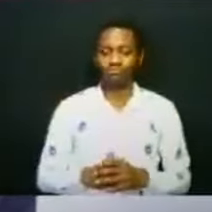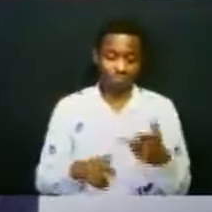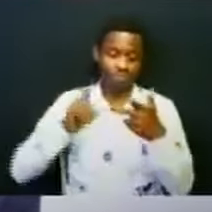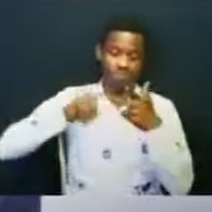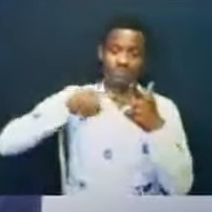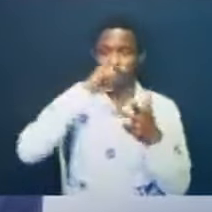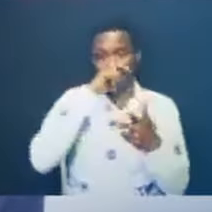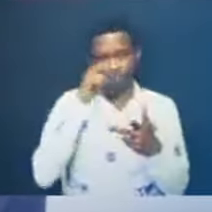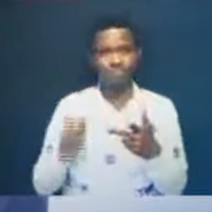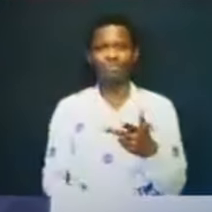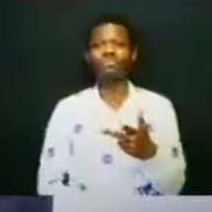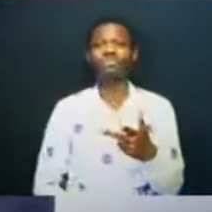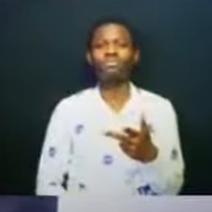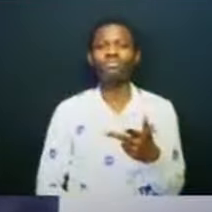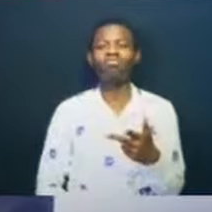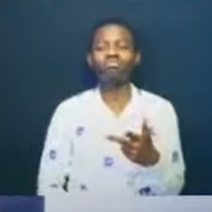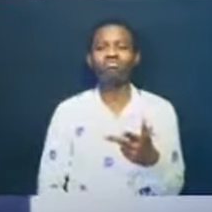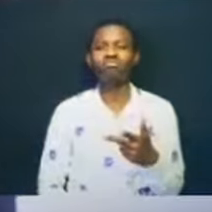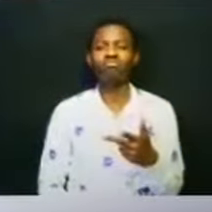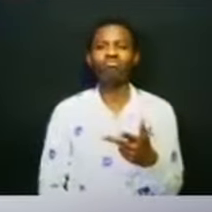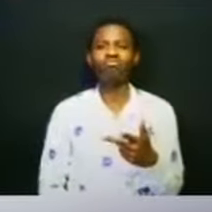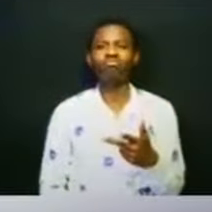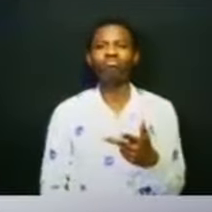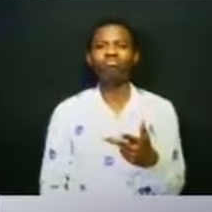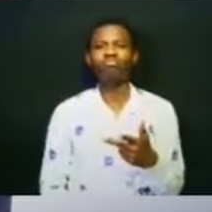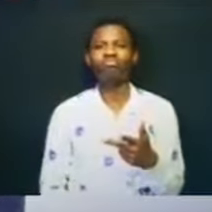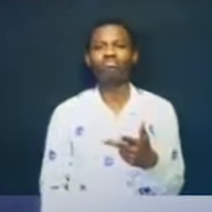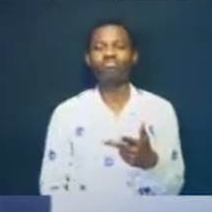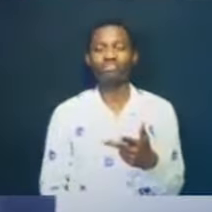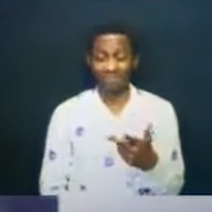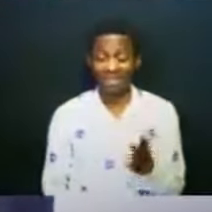Let me just talk about these opinions. So especially in